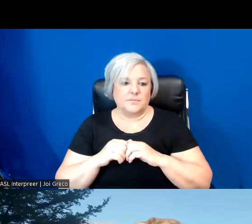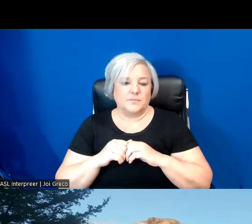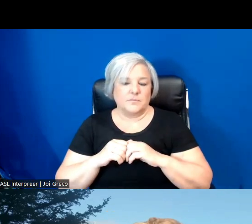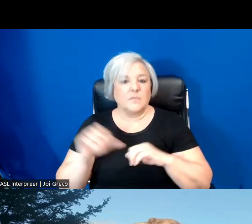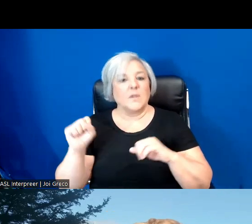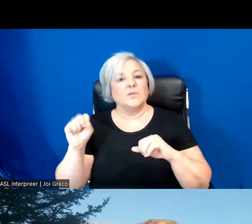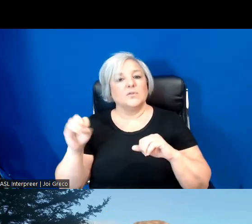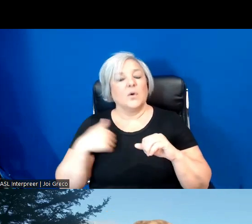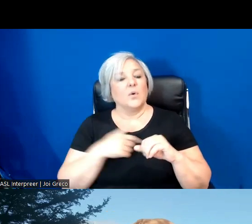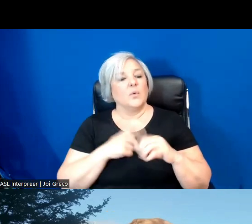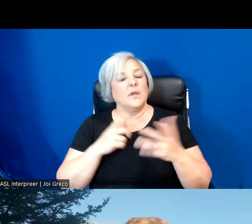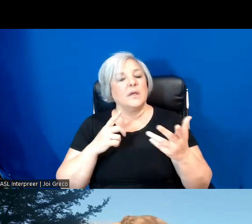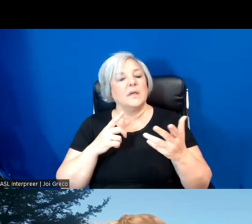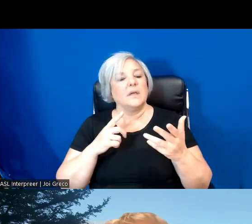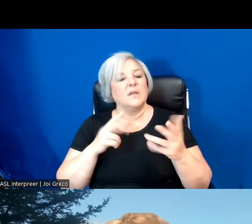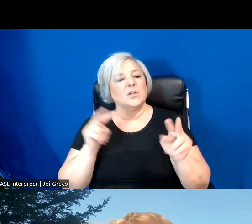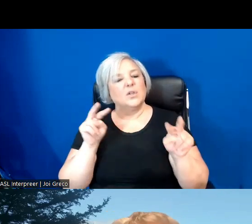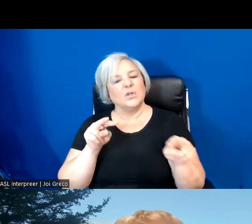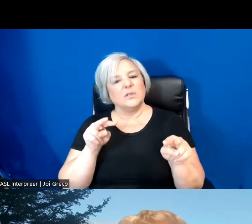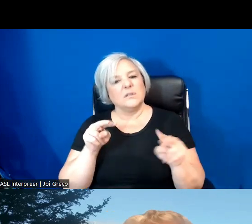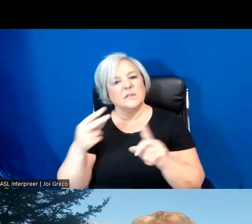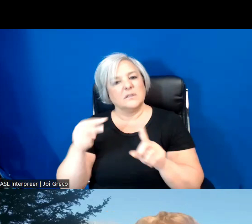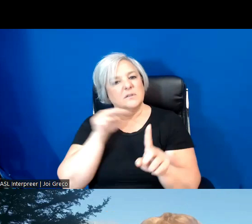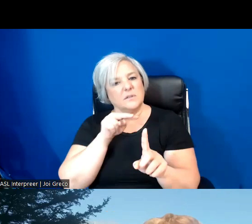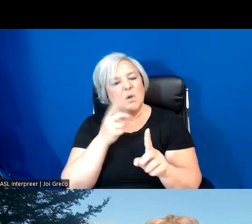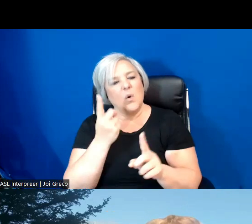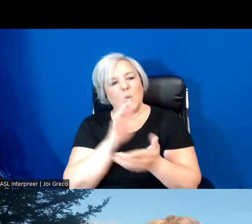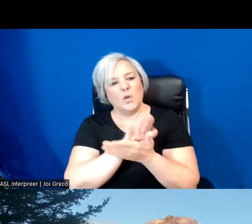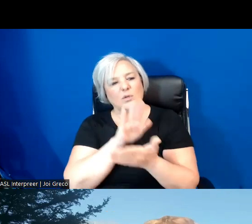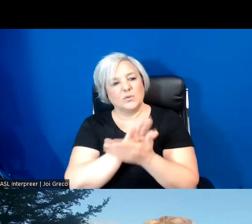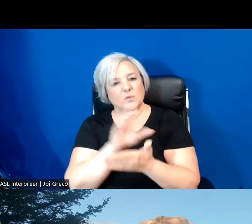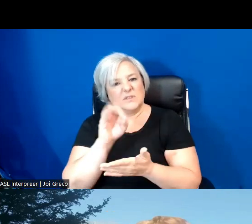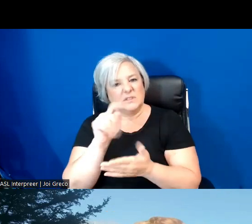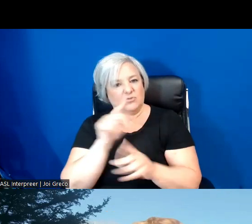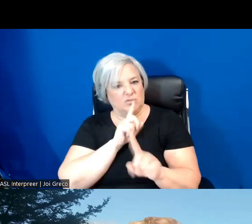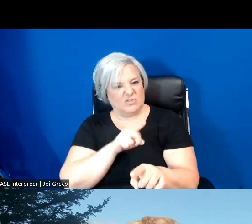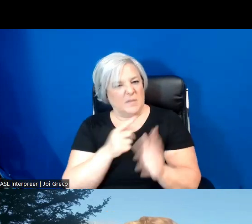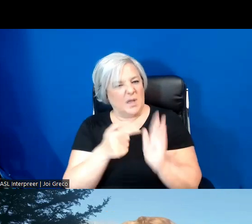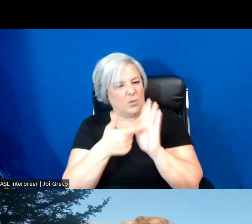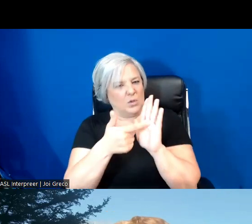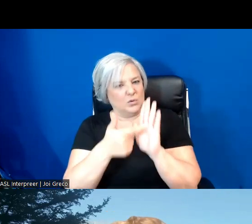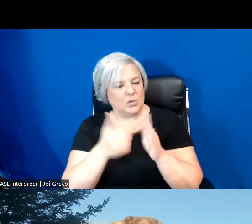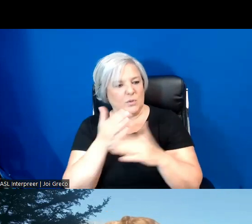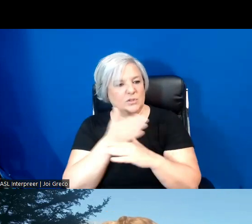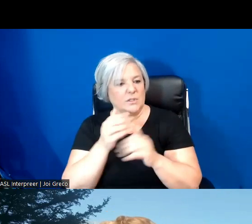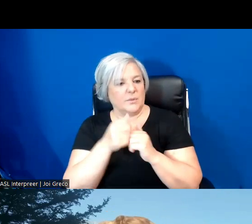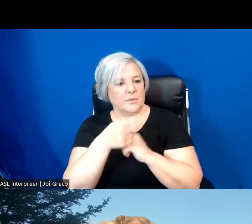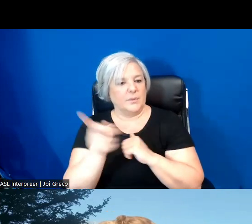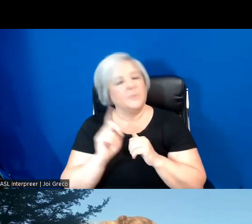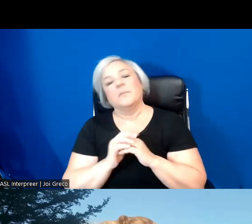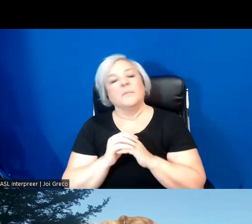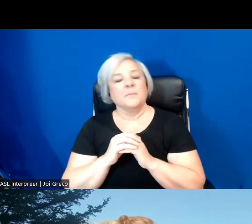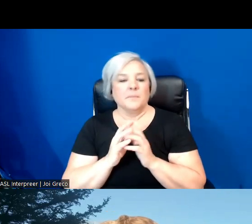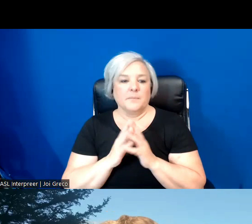So we went through this lens, and I'll just show you one school district's response. So if you go to the next slide.